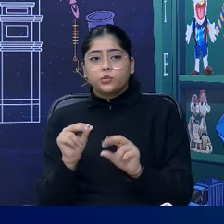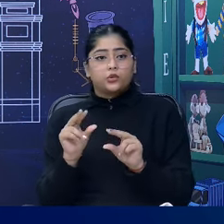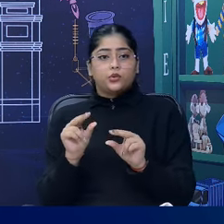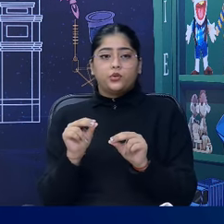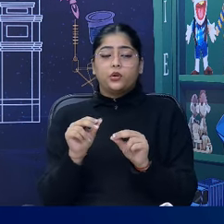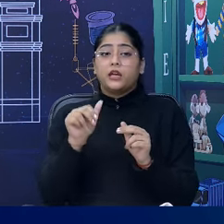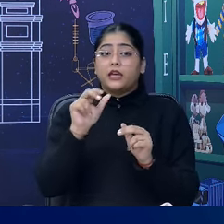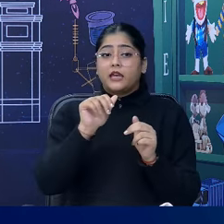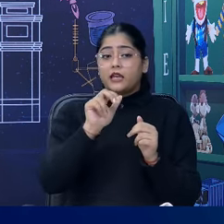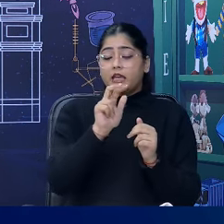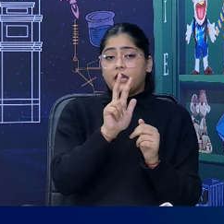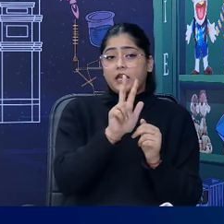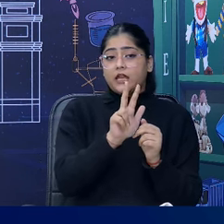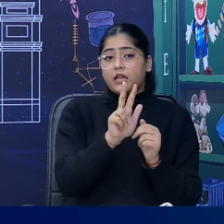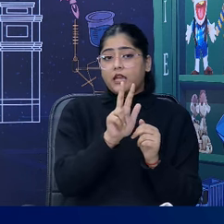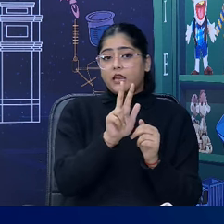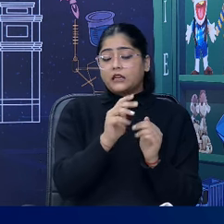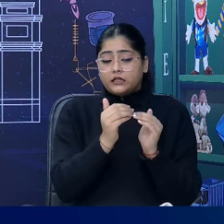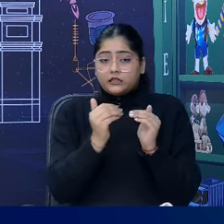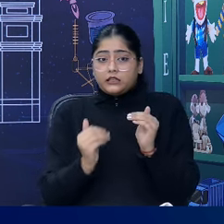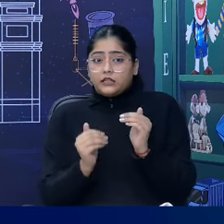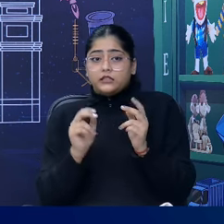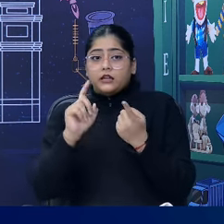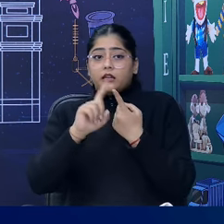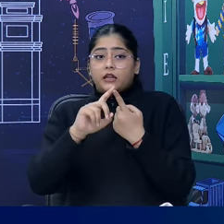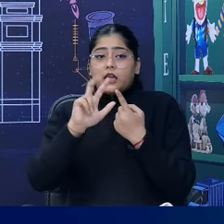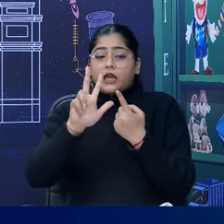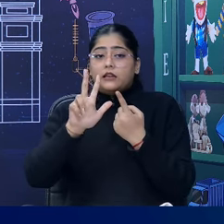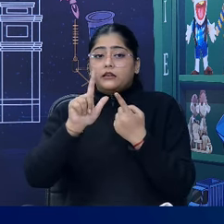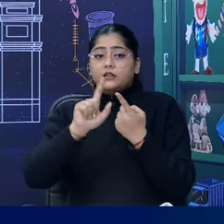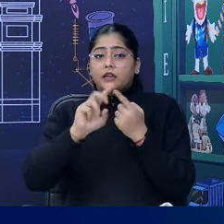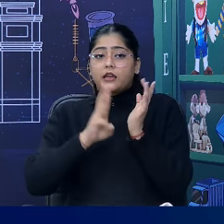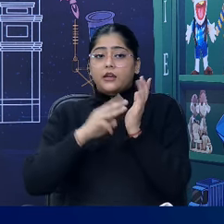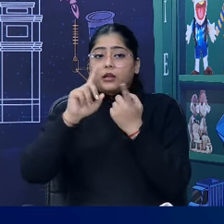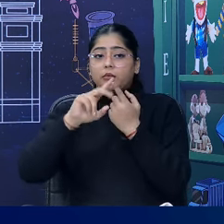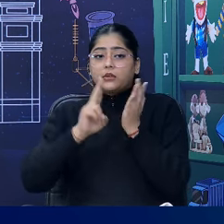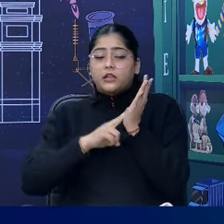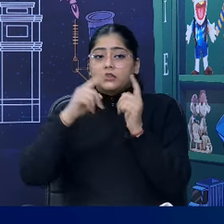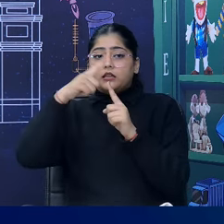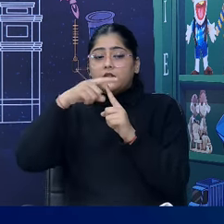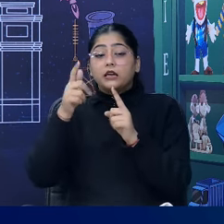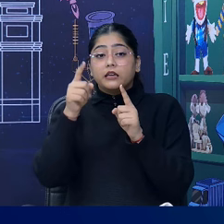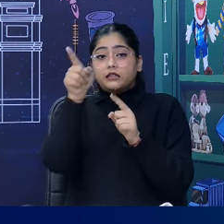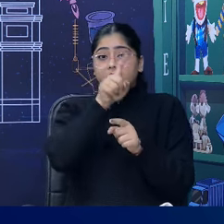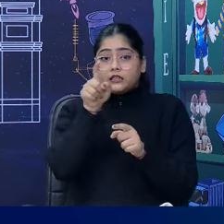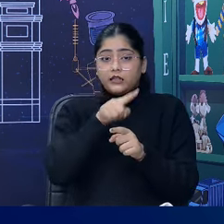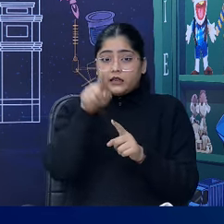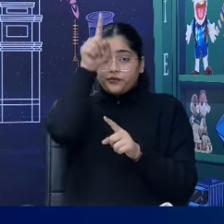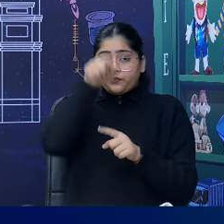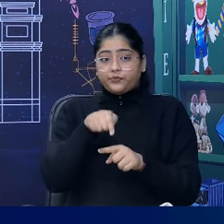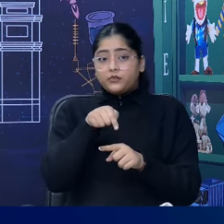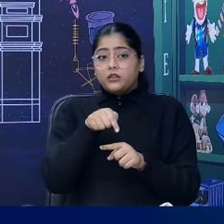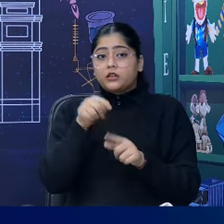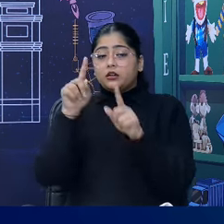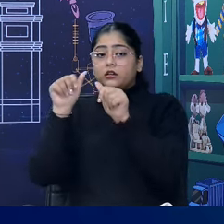write belongs to. We need to write 8 does not belong to A. So be careful about the does